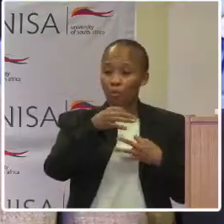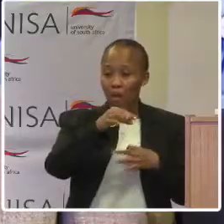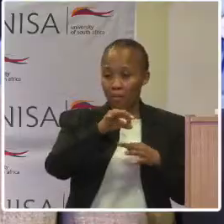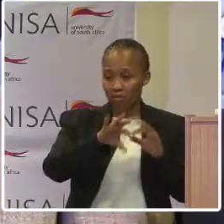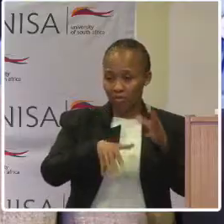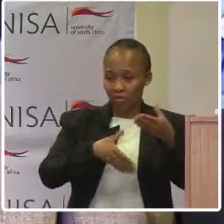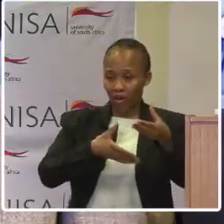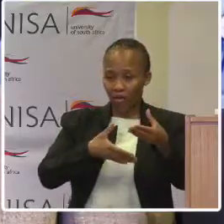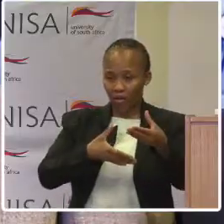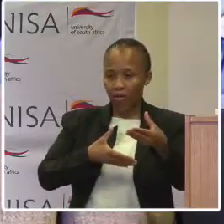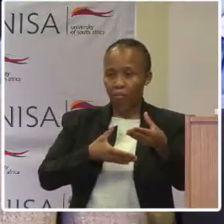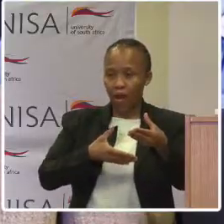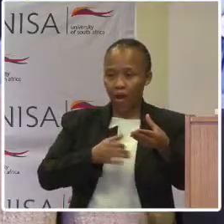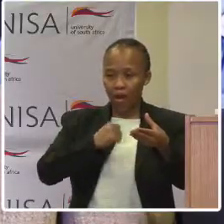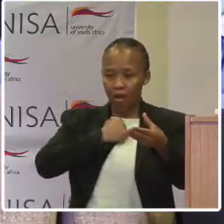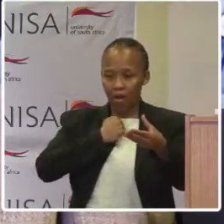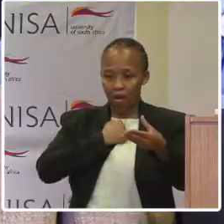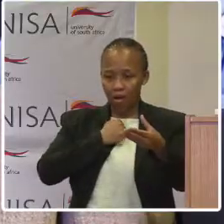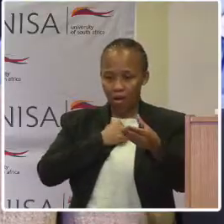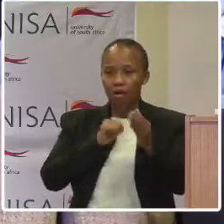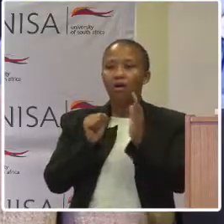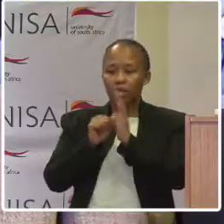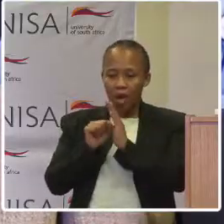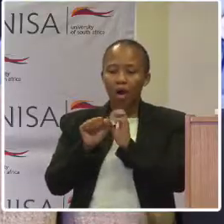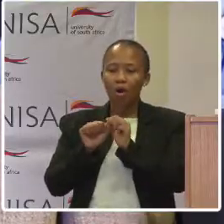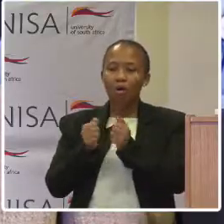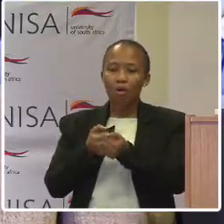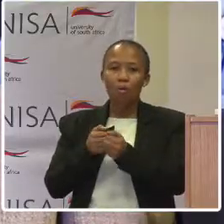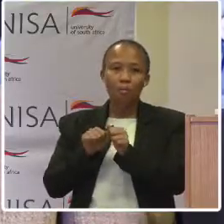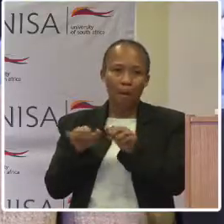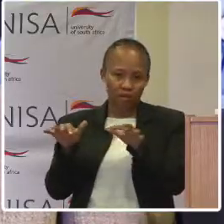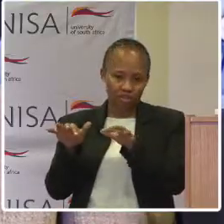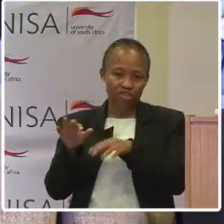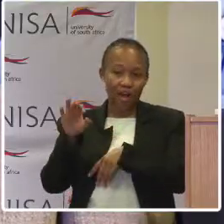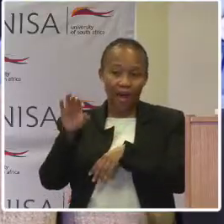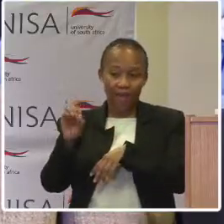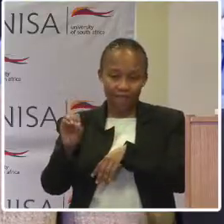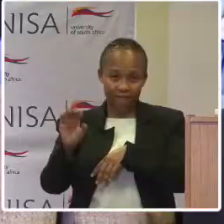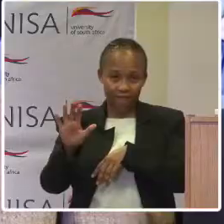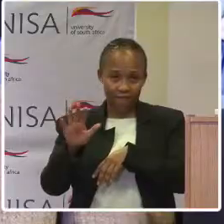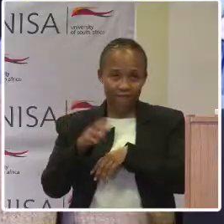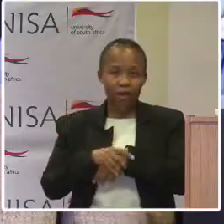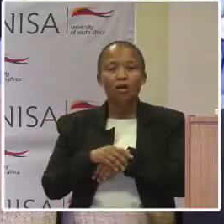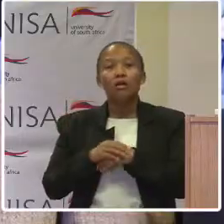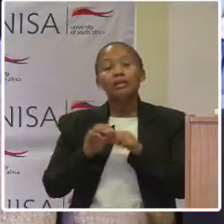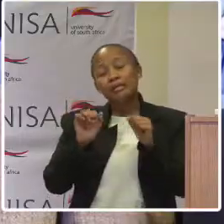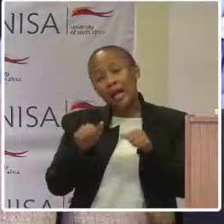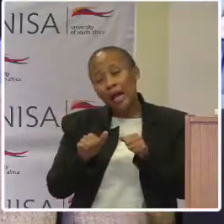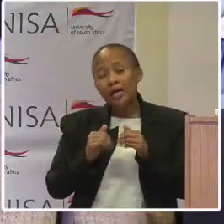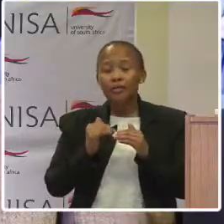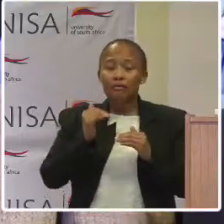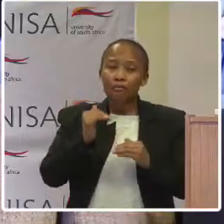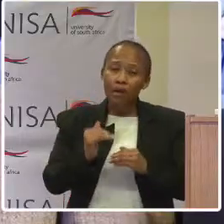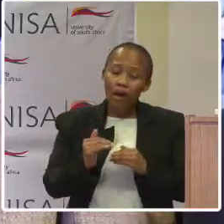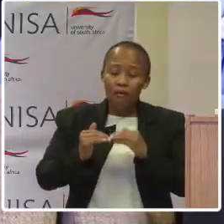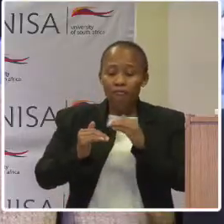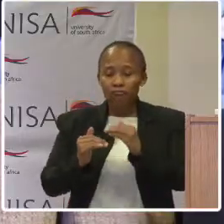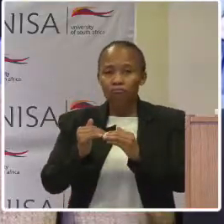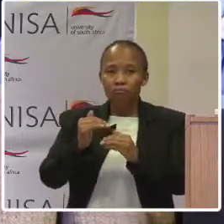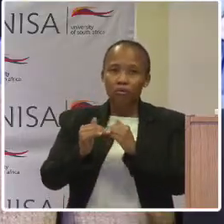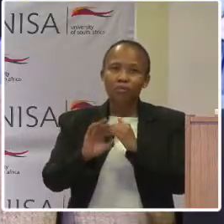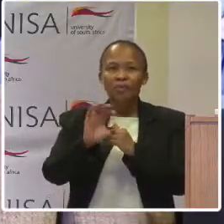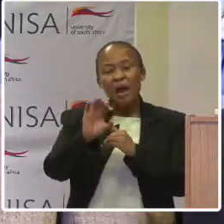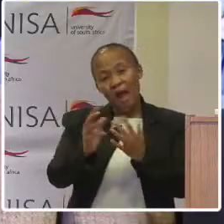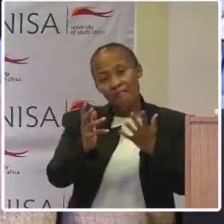it now. I got confirmation just yesterday. And we're making progress. It might be slow because funding